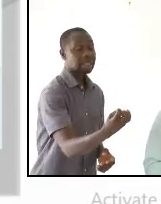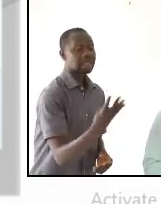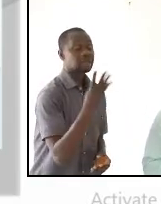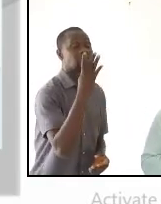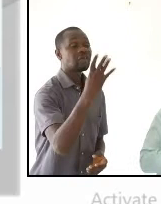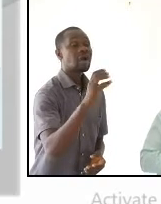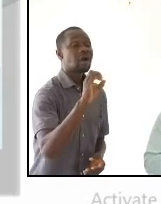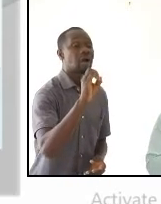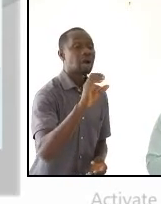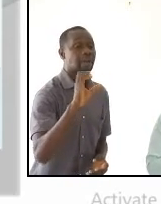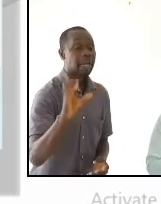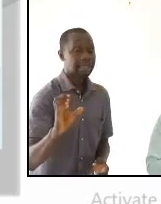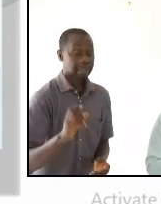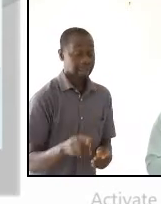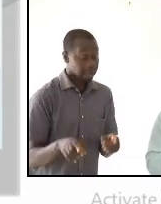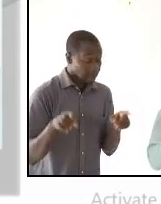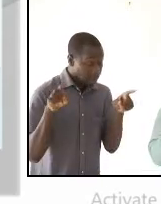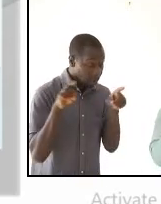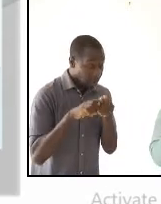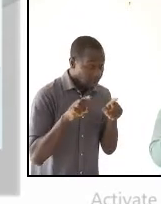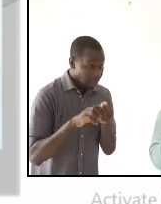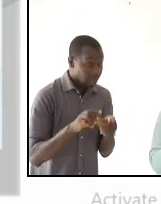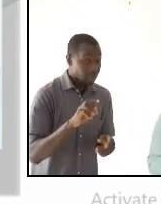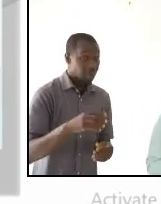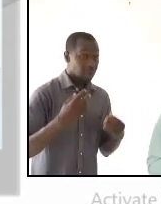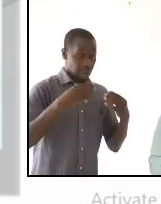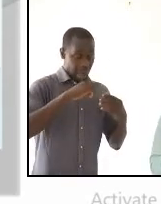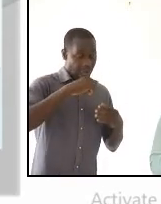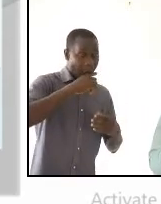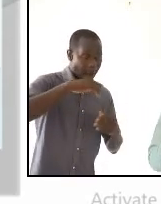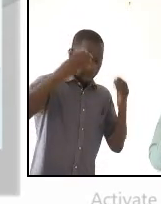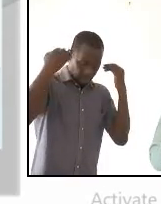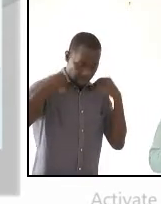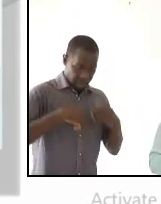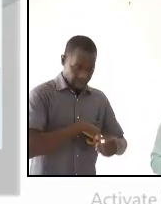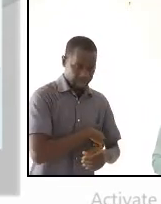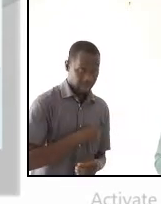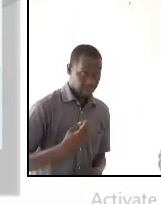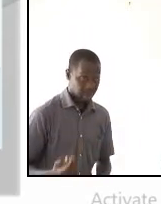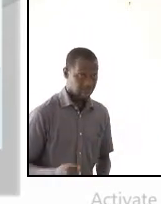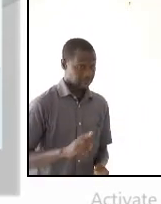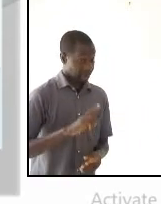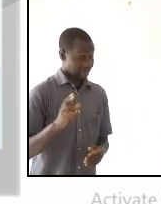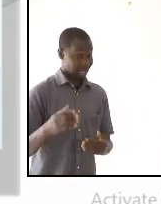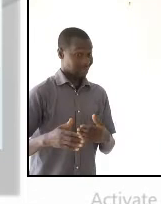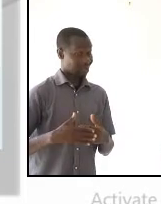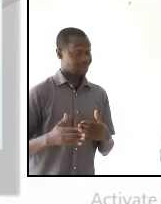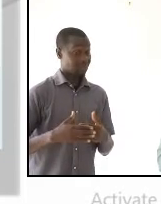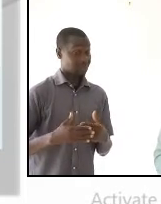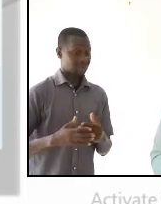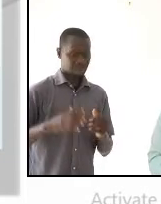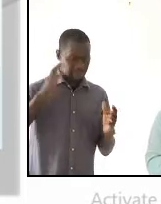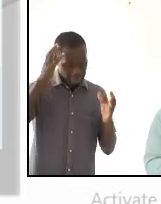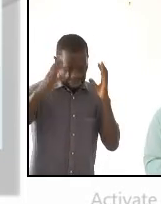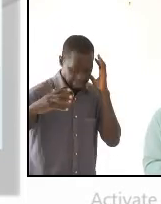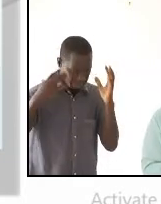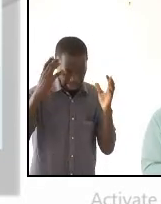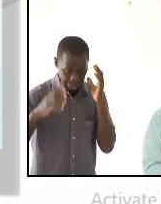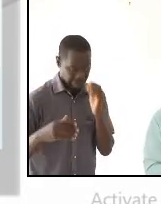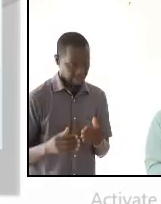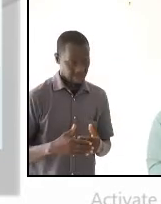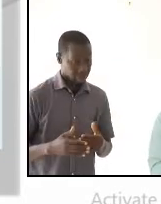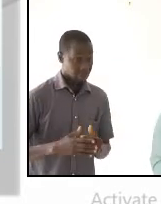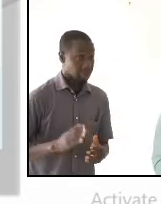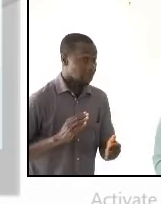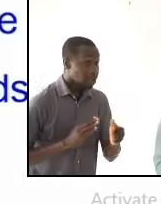closer to the body temperature. You'll notice I didn't mention much about the alveolar air. I don't want to confuse you about those things. Okay,